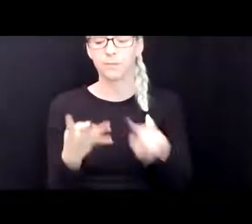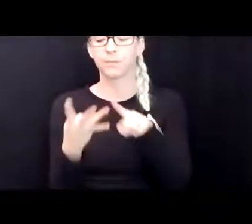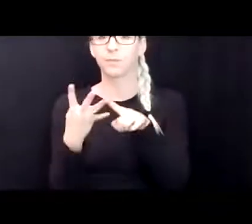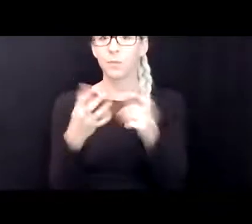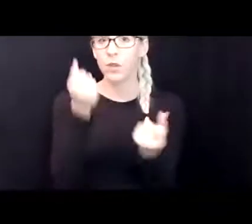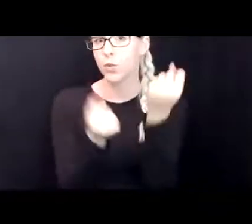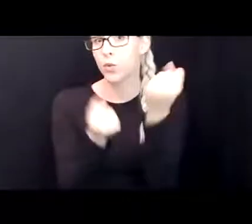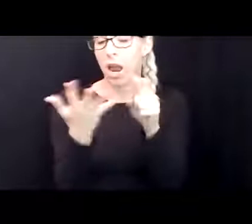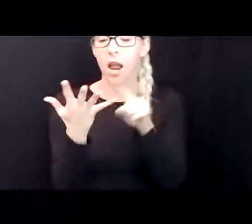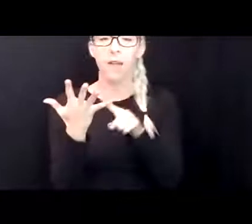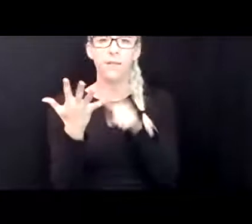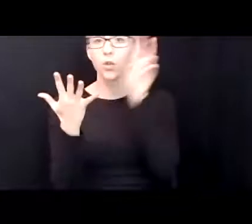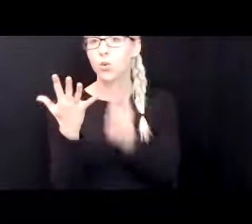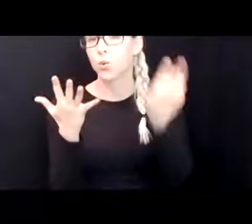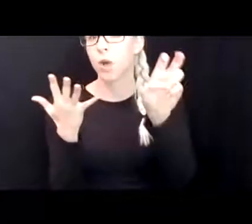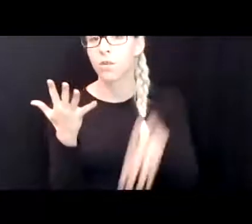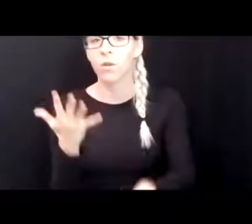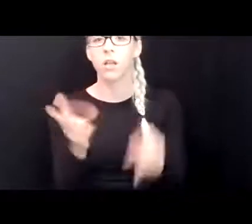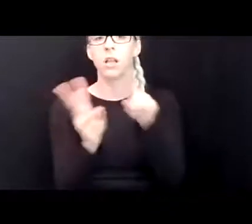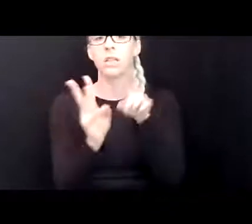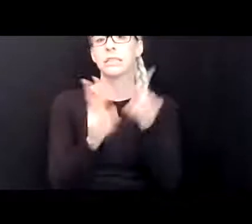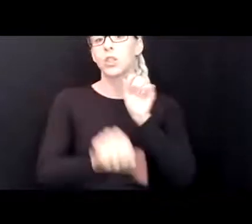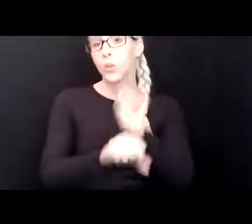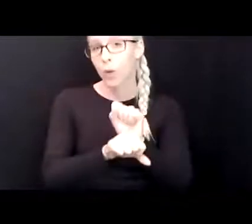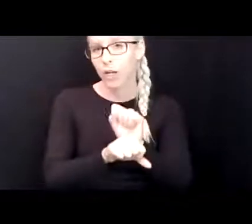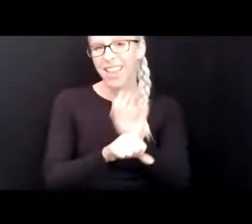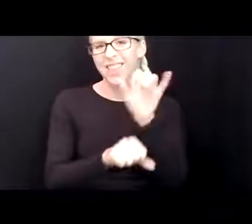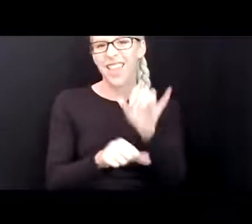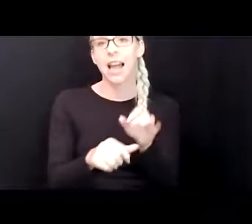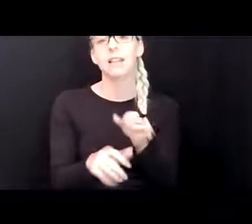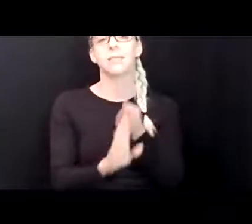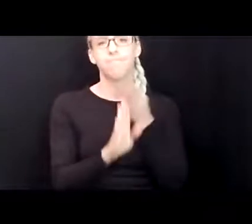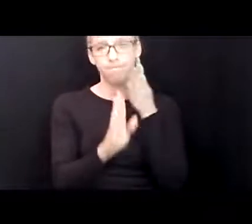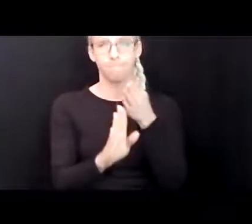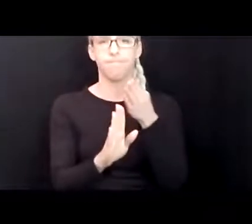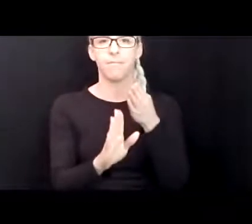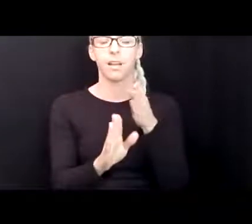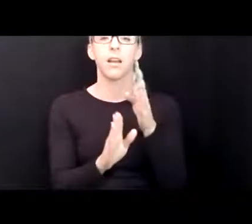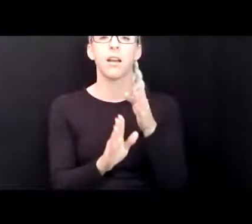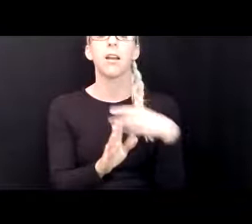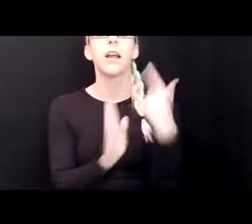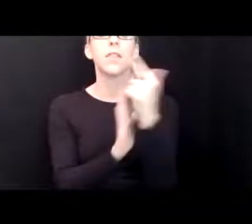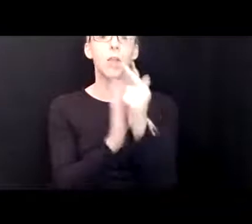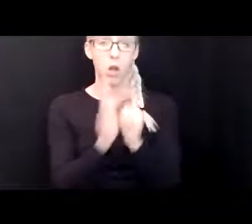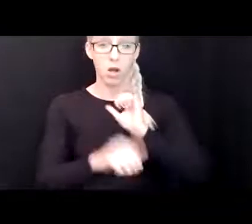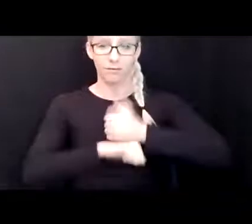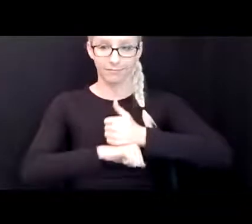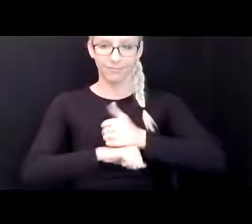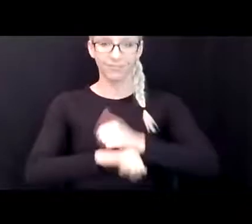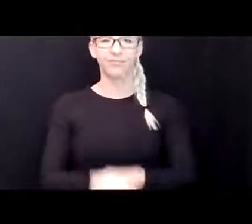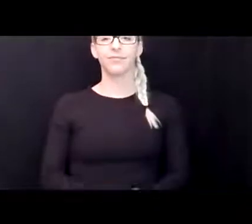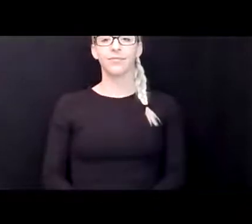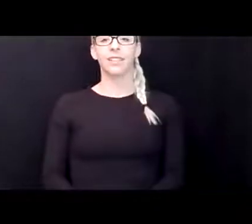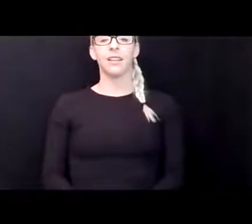to travel, and to work. Those are primarily in the statute. That's how it's written right now. There is going to be most